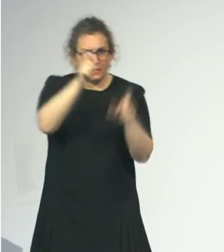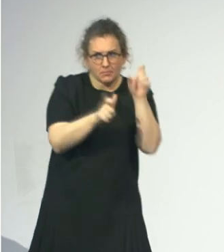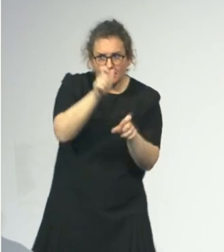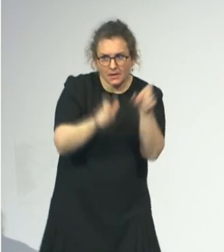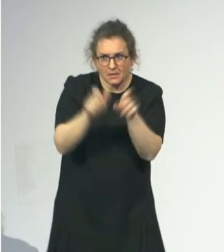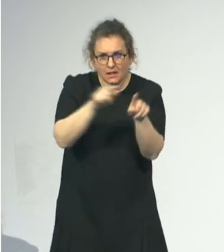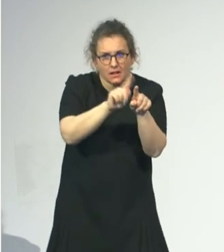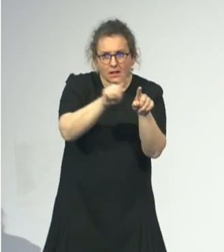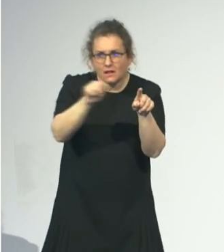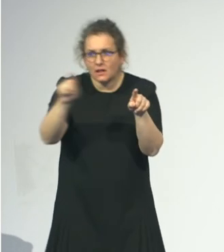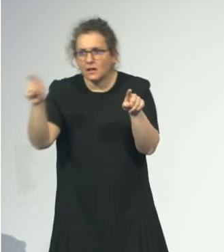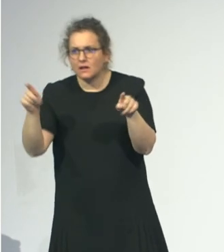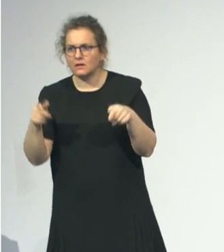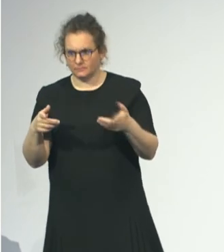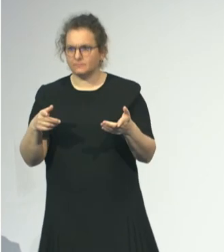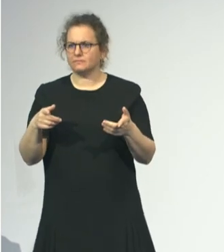room?